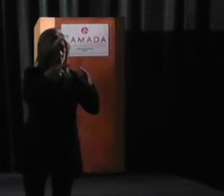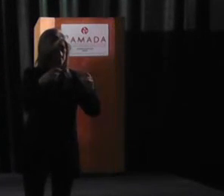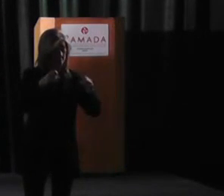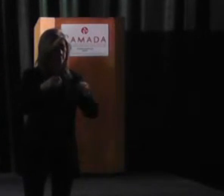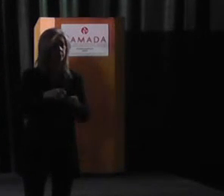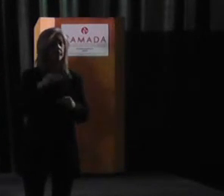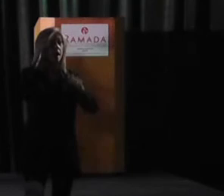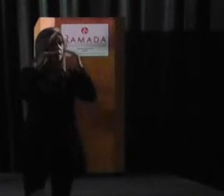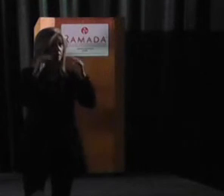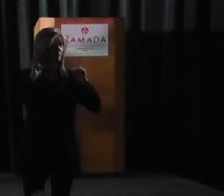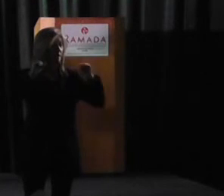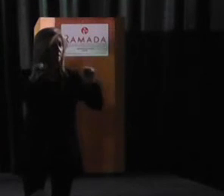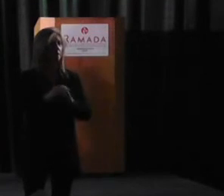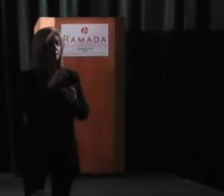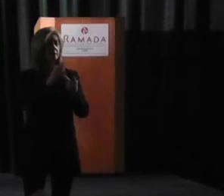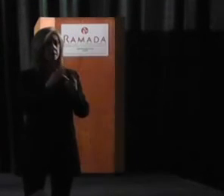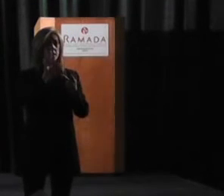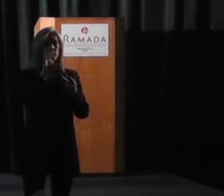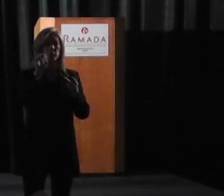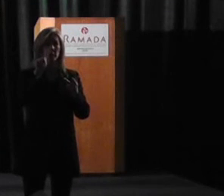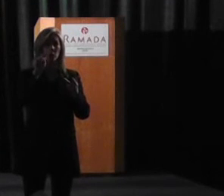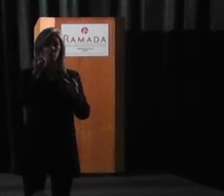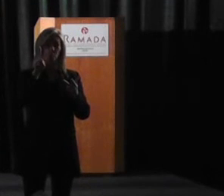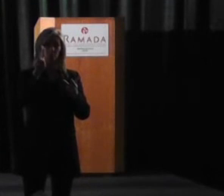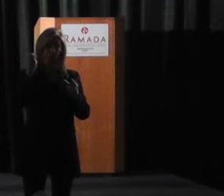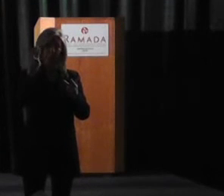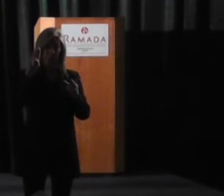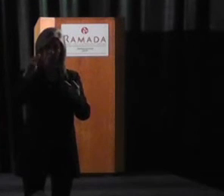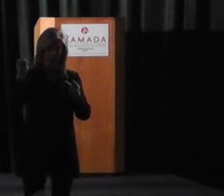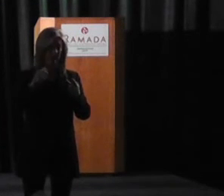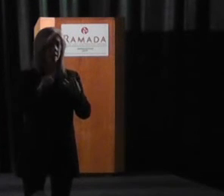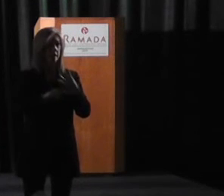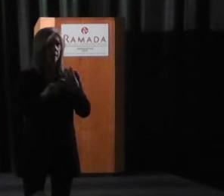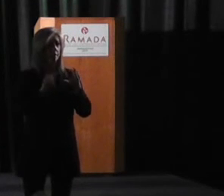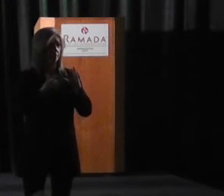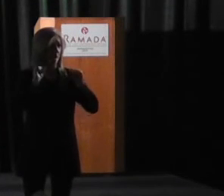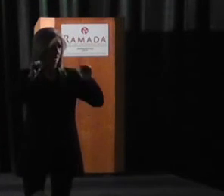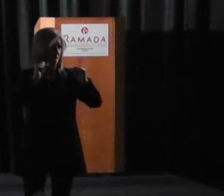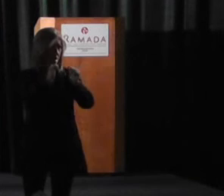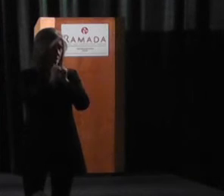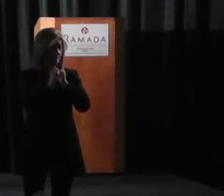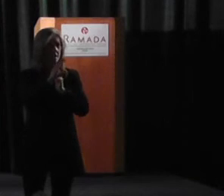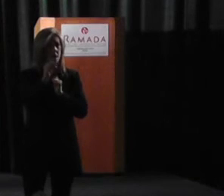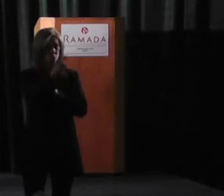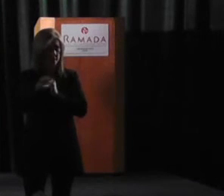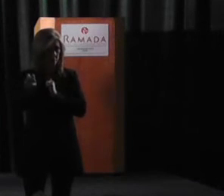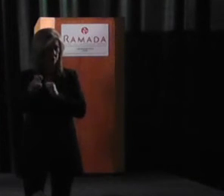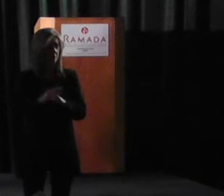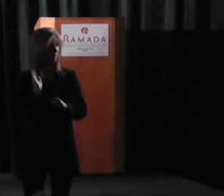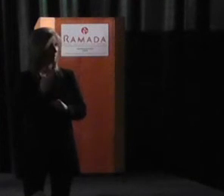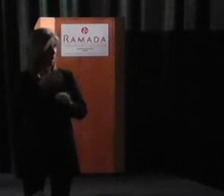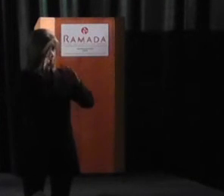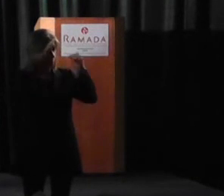me, athlete development for para sport, and transition. Our focus is on teaching, research, and service delivery.